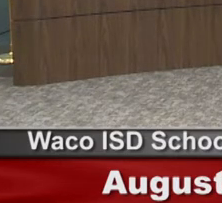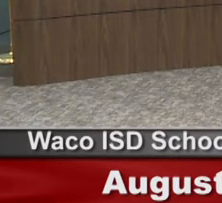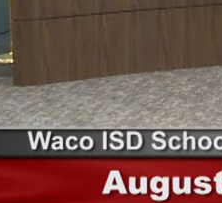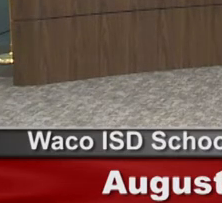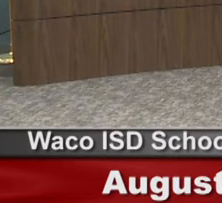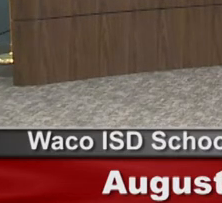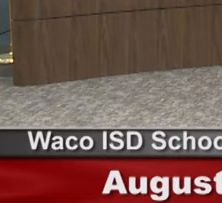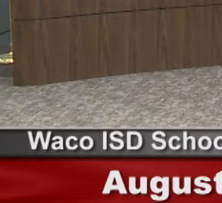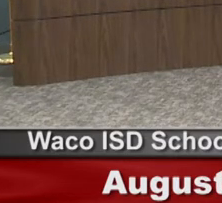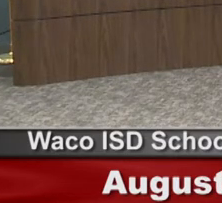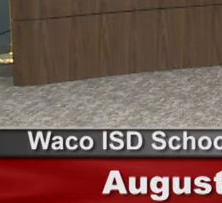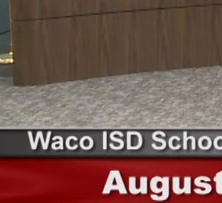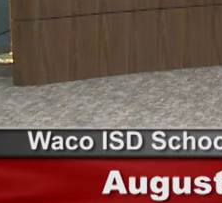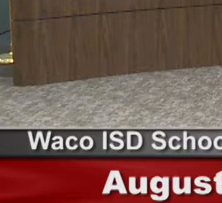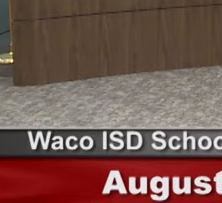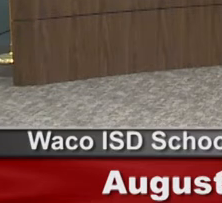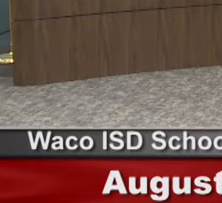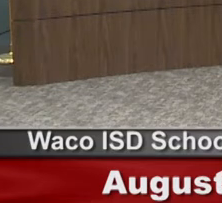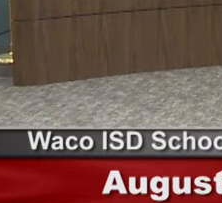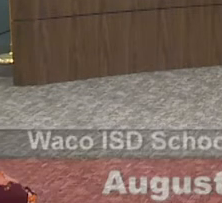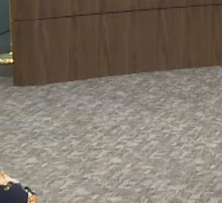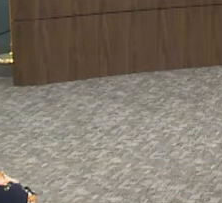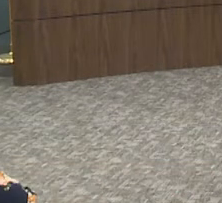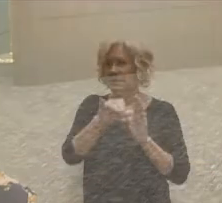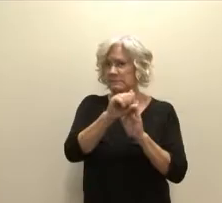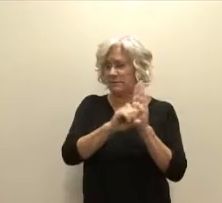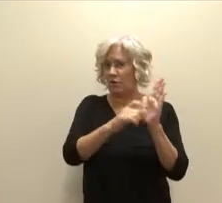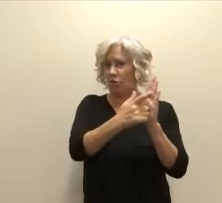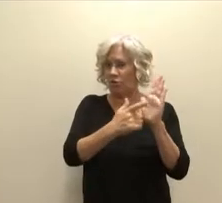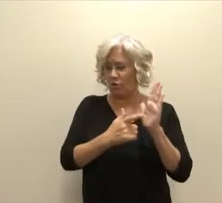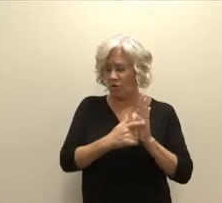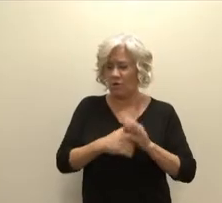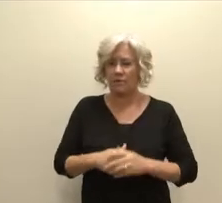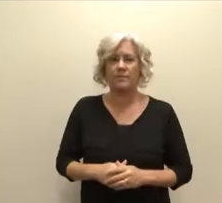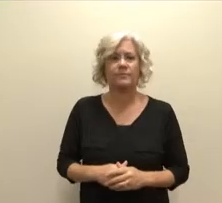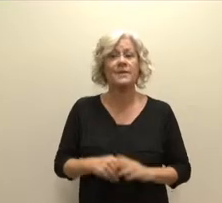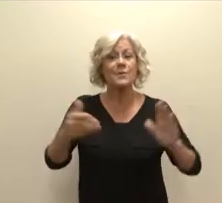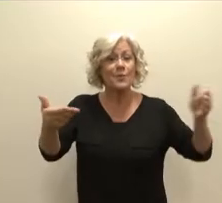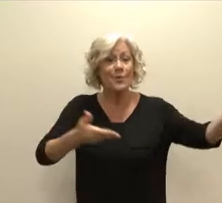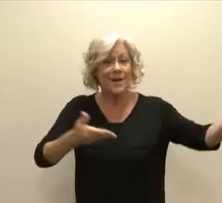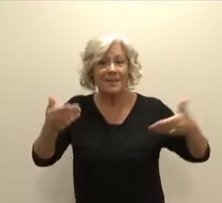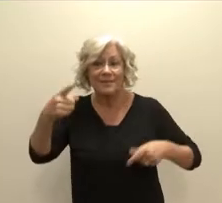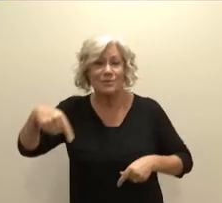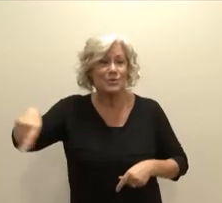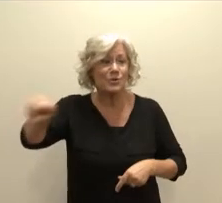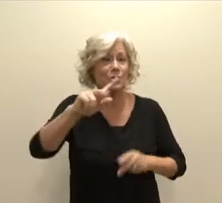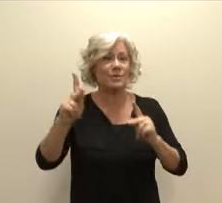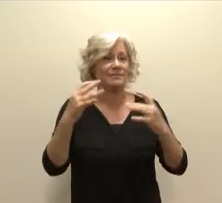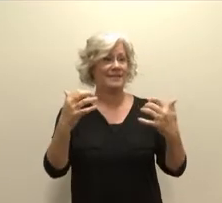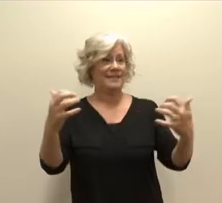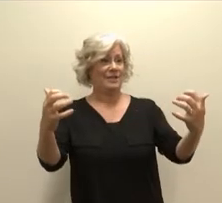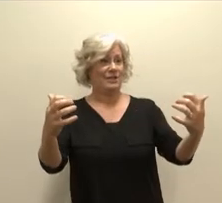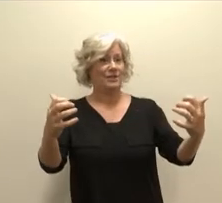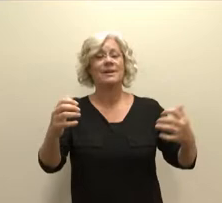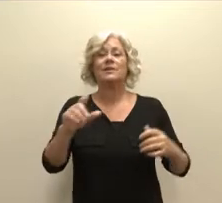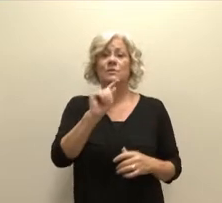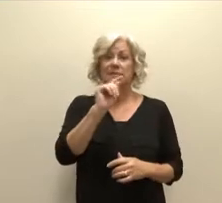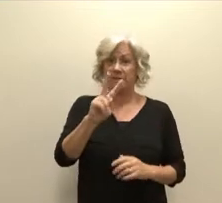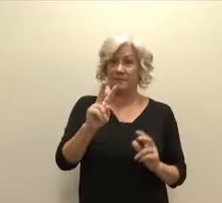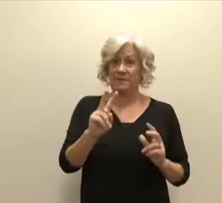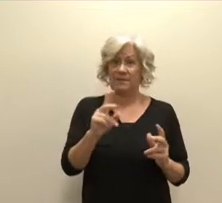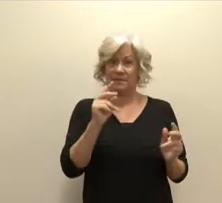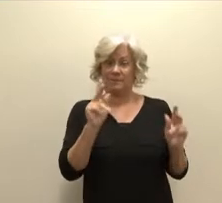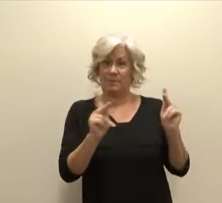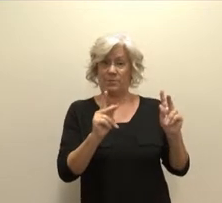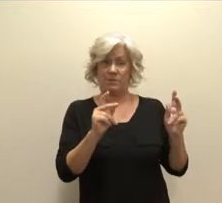been posted as required by state law. I extend a warm welcome to those present and to our television viewers.